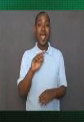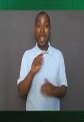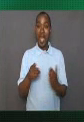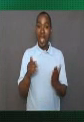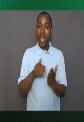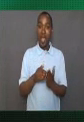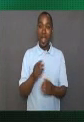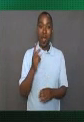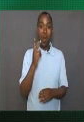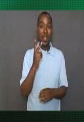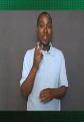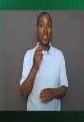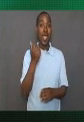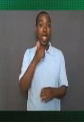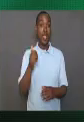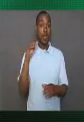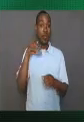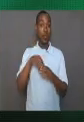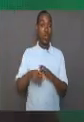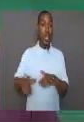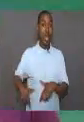allows air to go to the lungs.